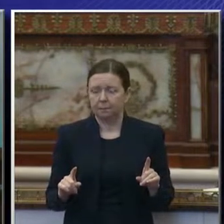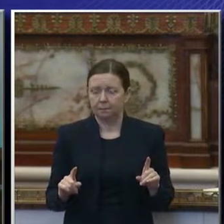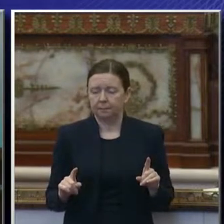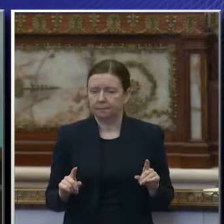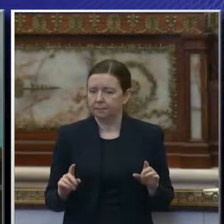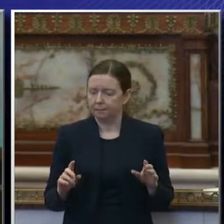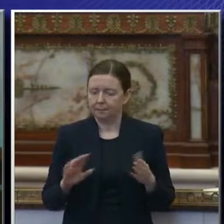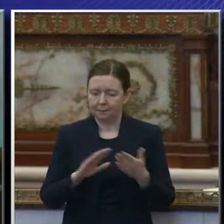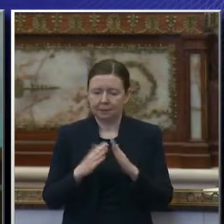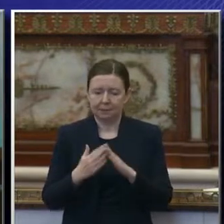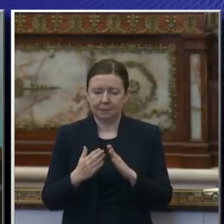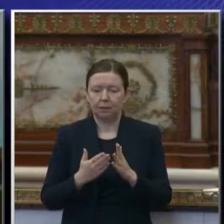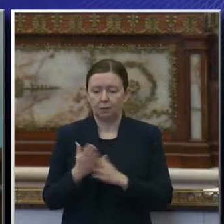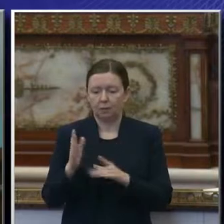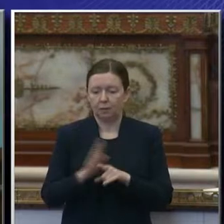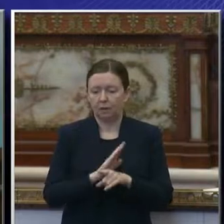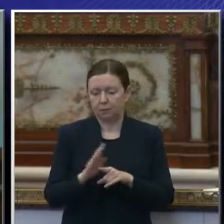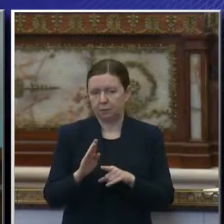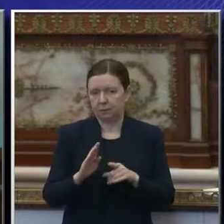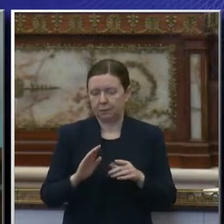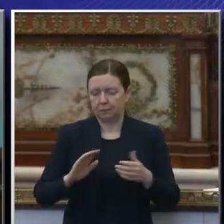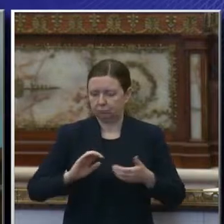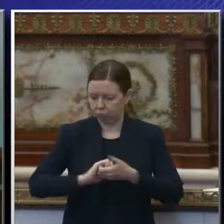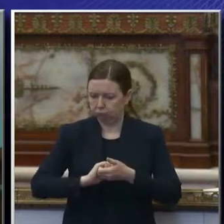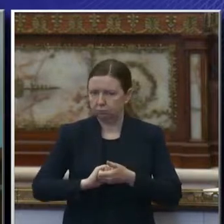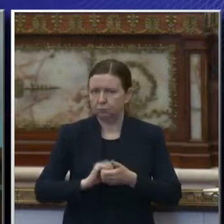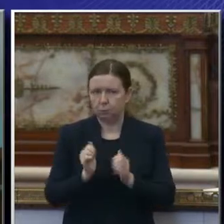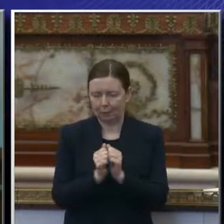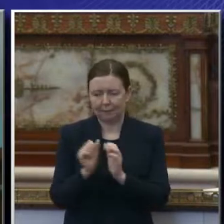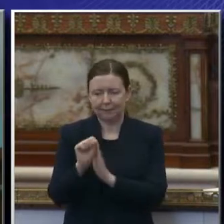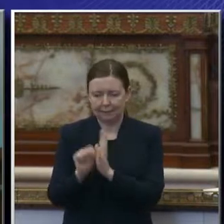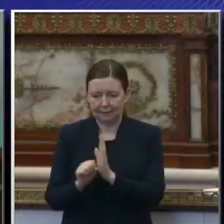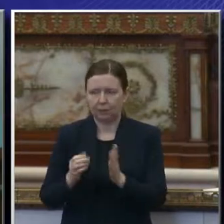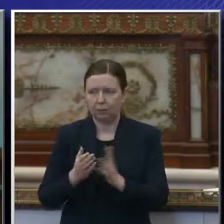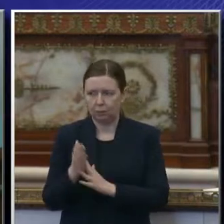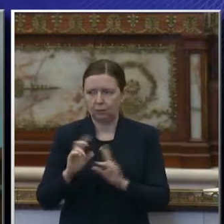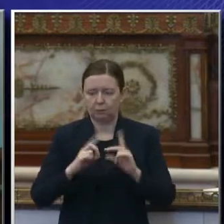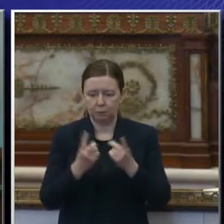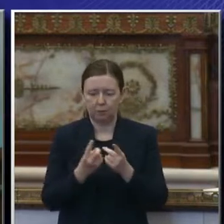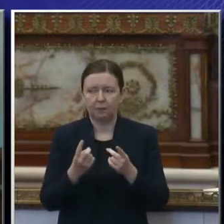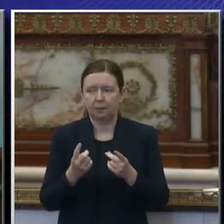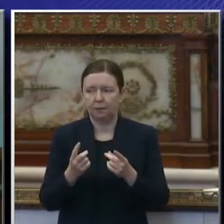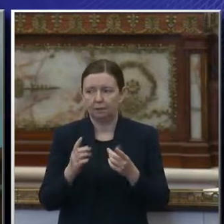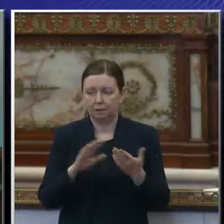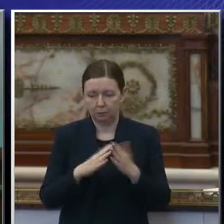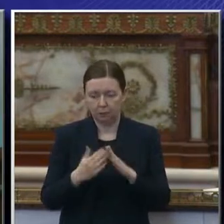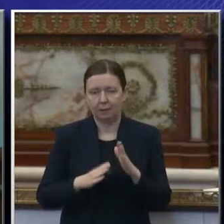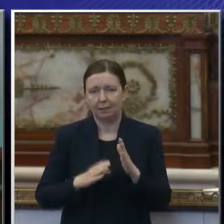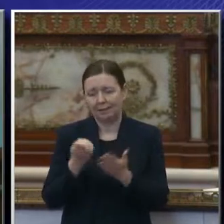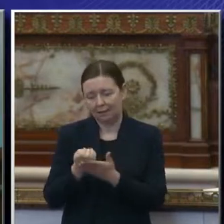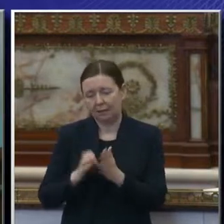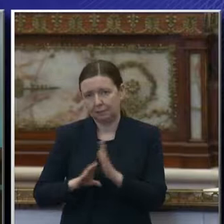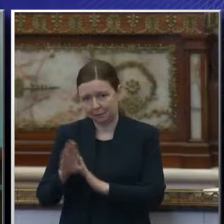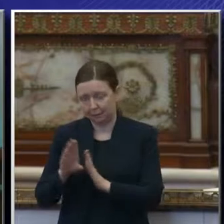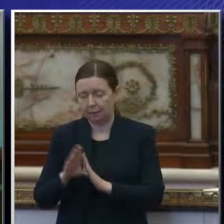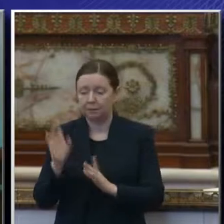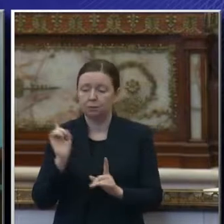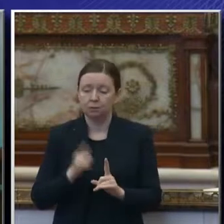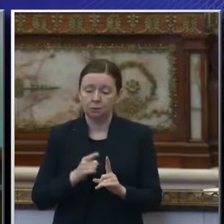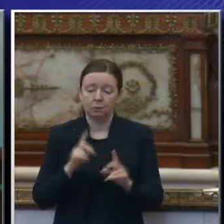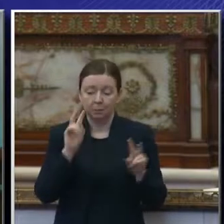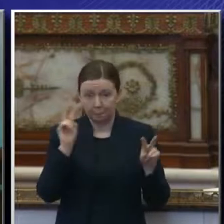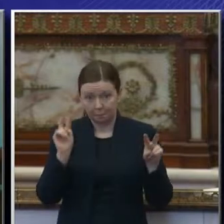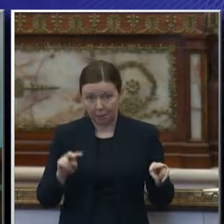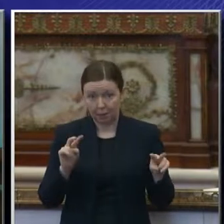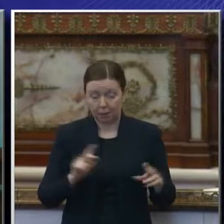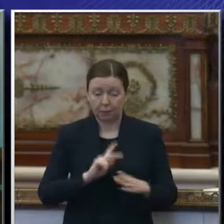the city through the Commerce Department works very closely with the state through the Department of Community and Economic Development to monitor